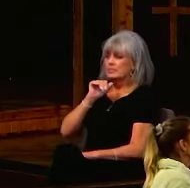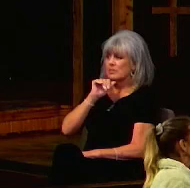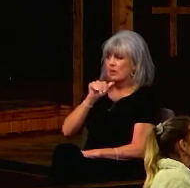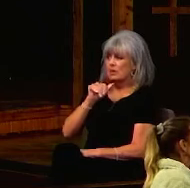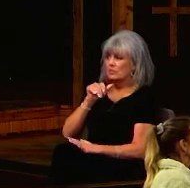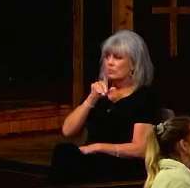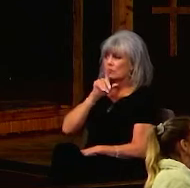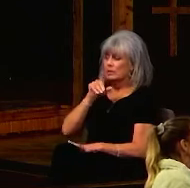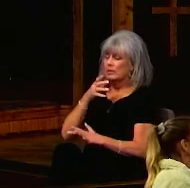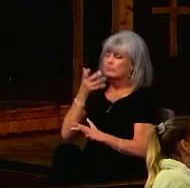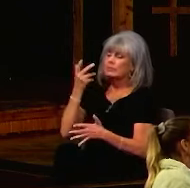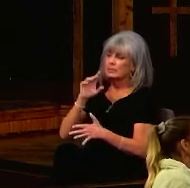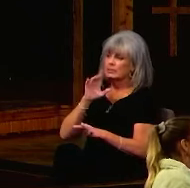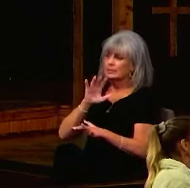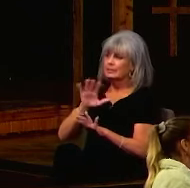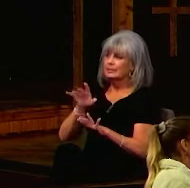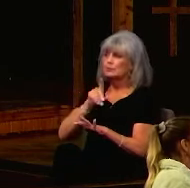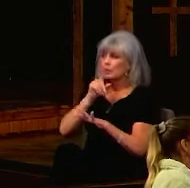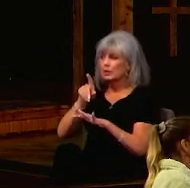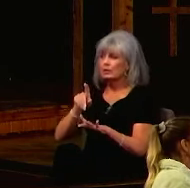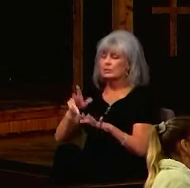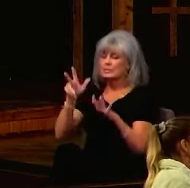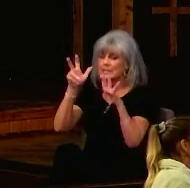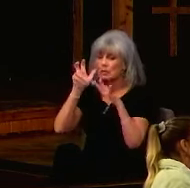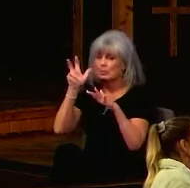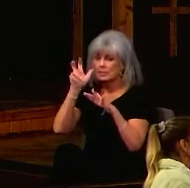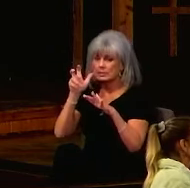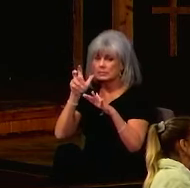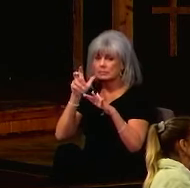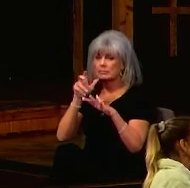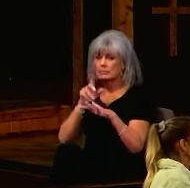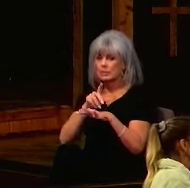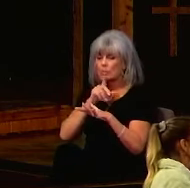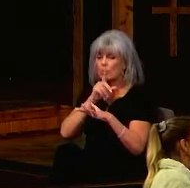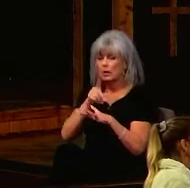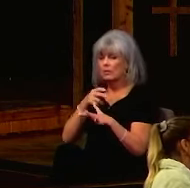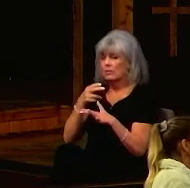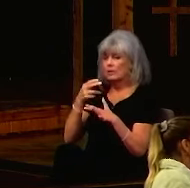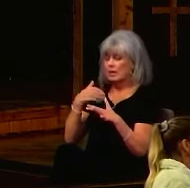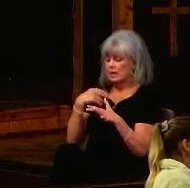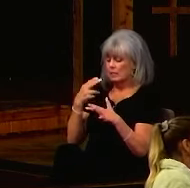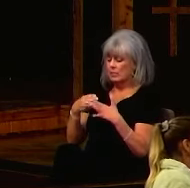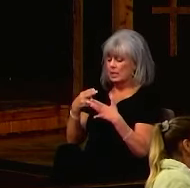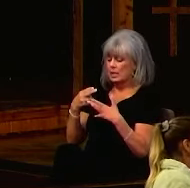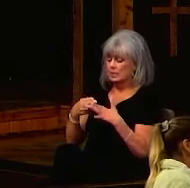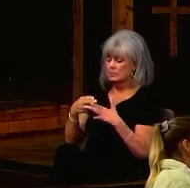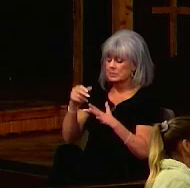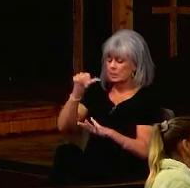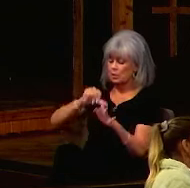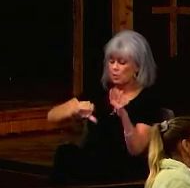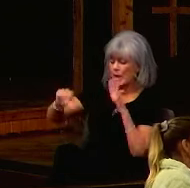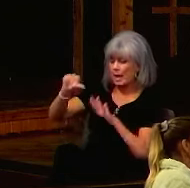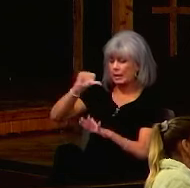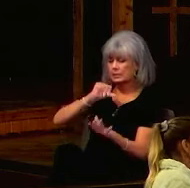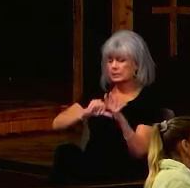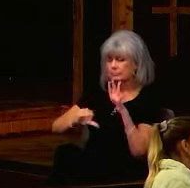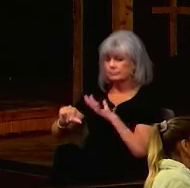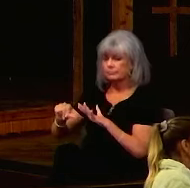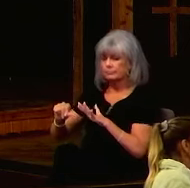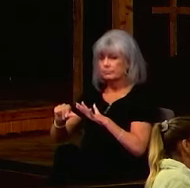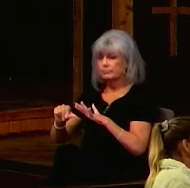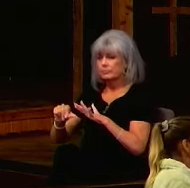demons. Those demons have names, and they entertain your children because they're